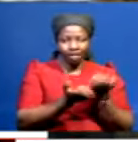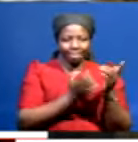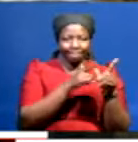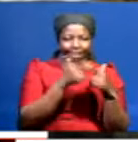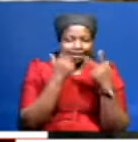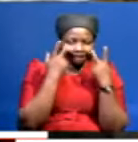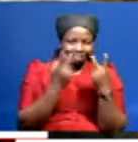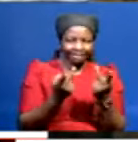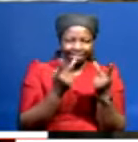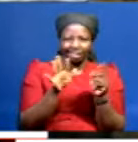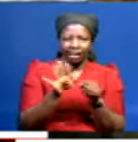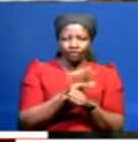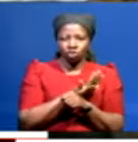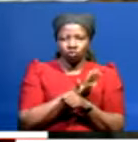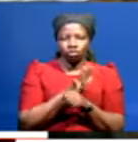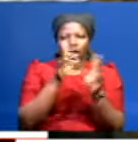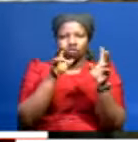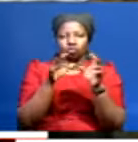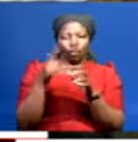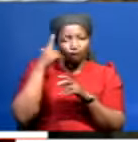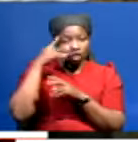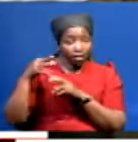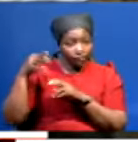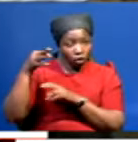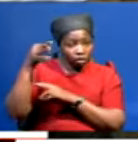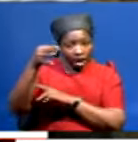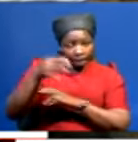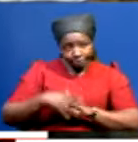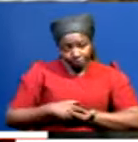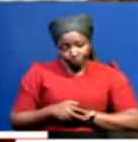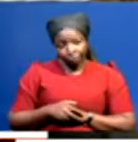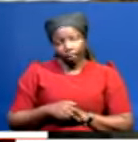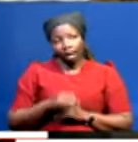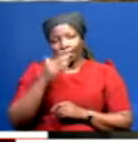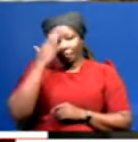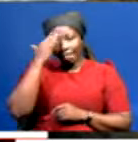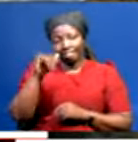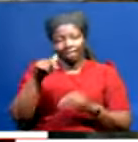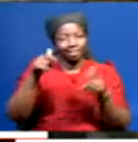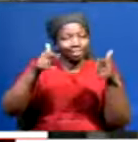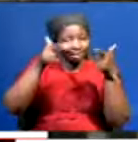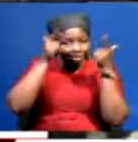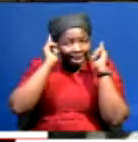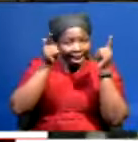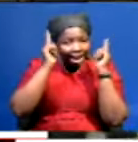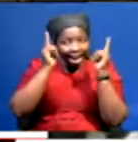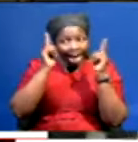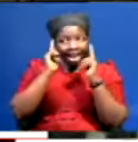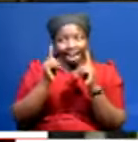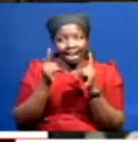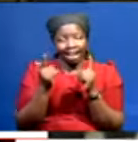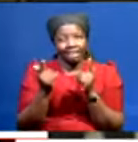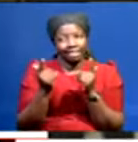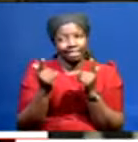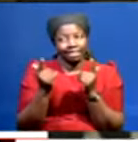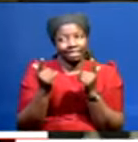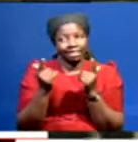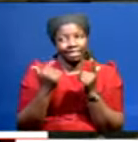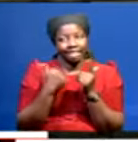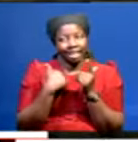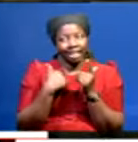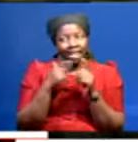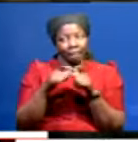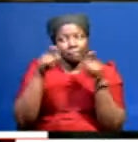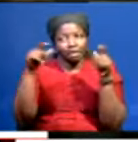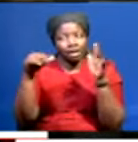way forward for the future. Because those trucks are a source of income. But there has been a big problem